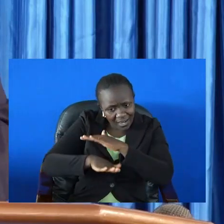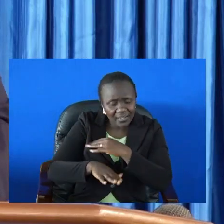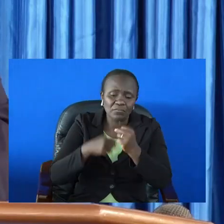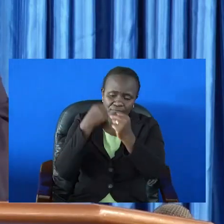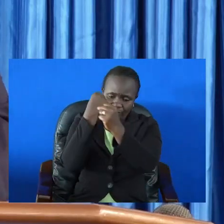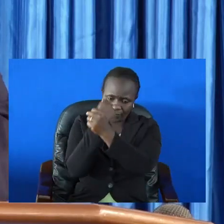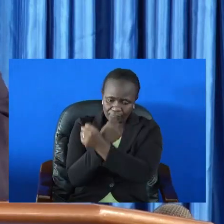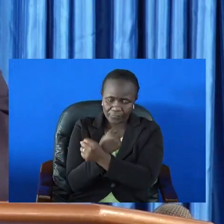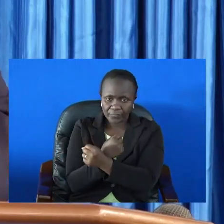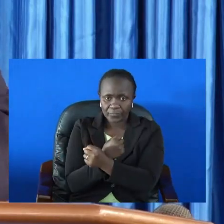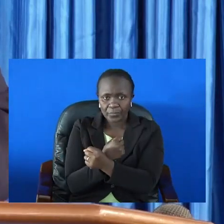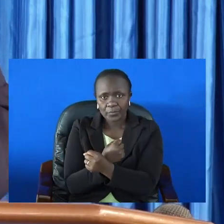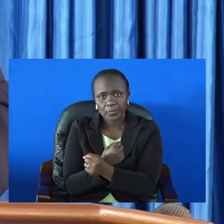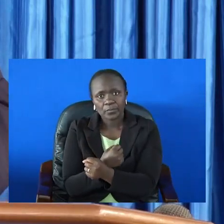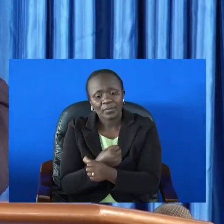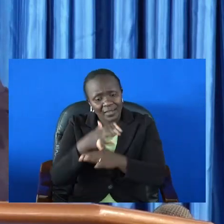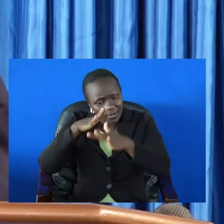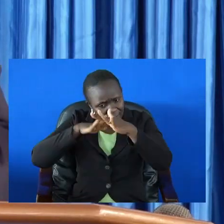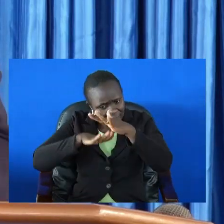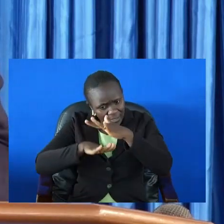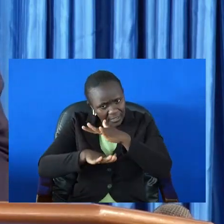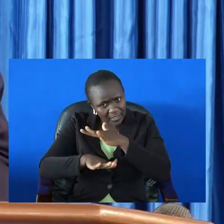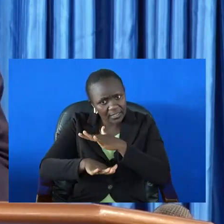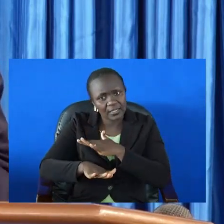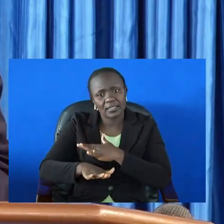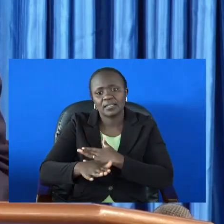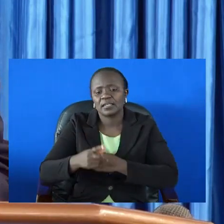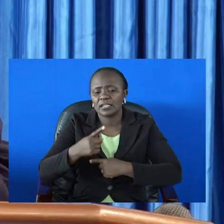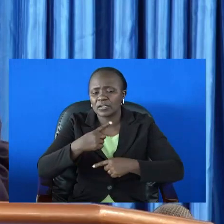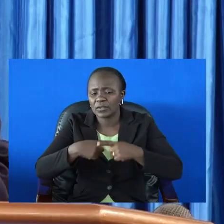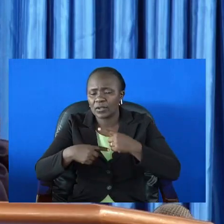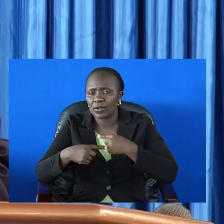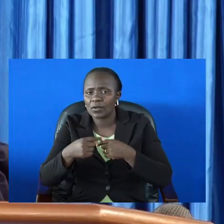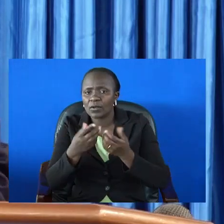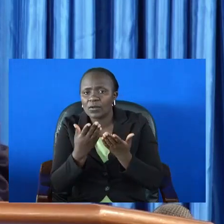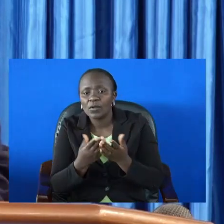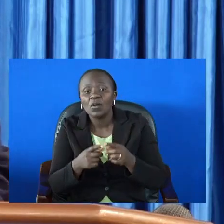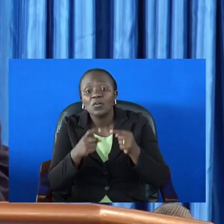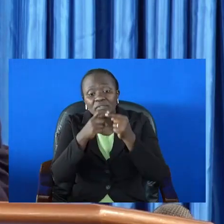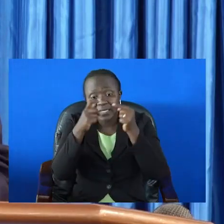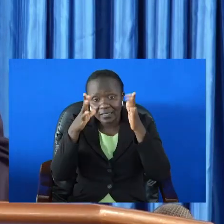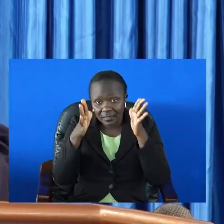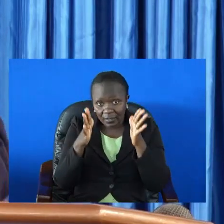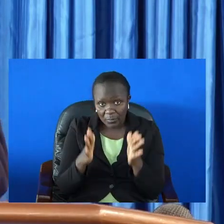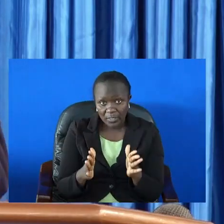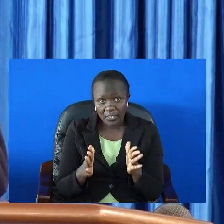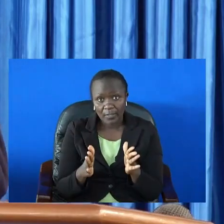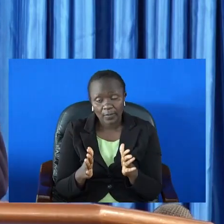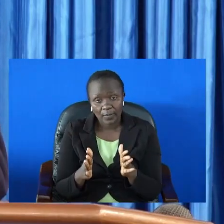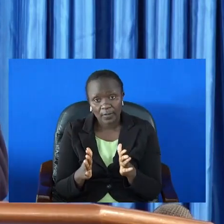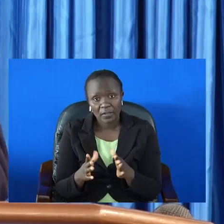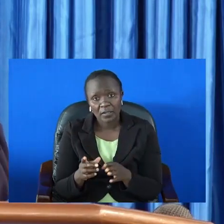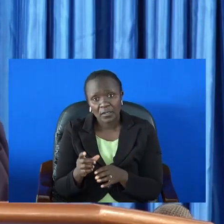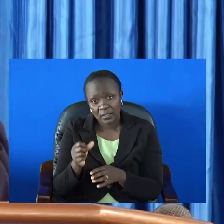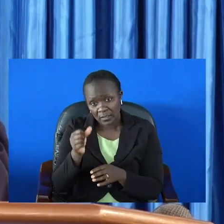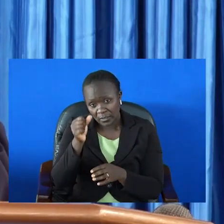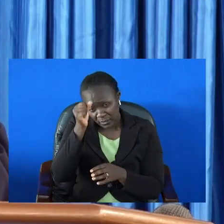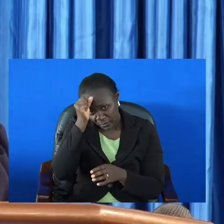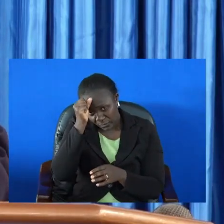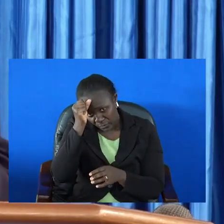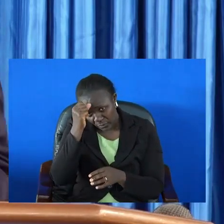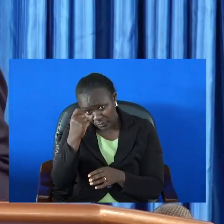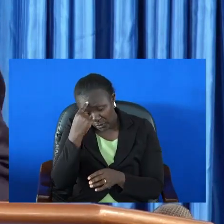bondage, under the influence of the enemy, and disobedient to